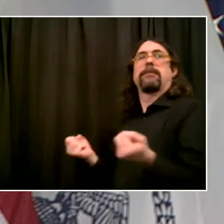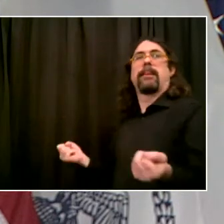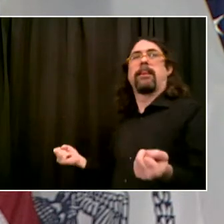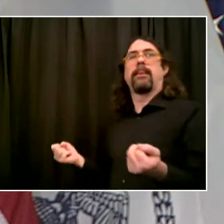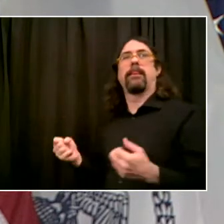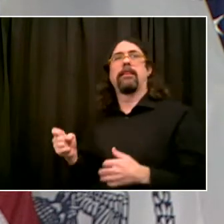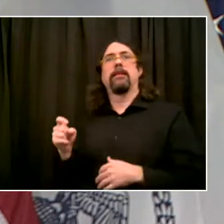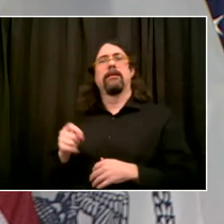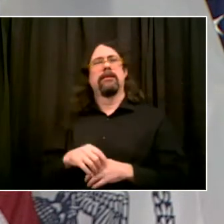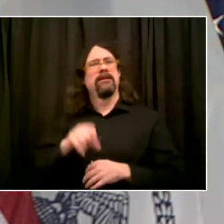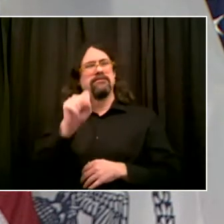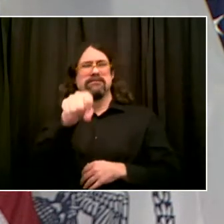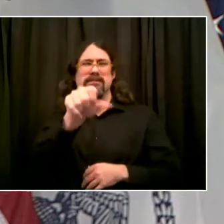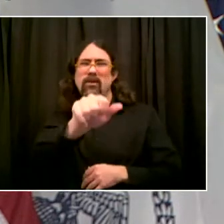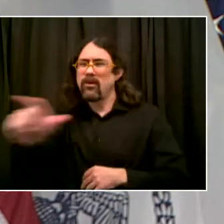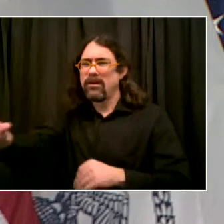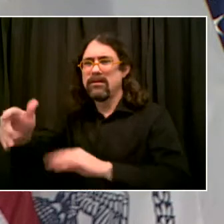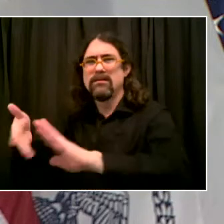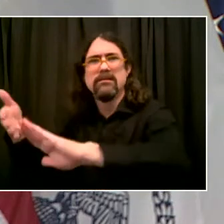et cetera.